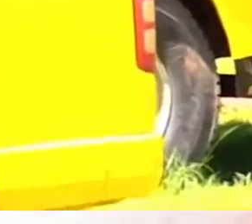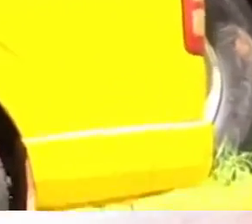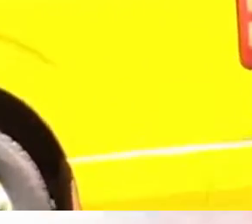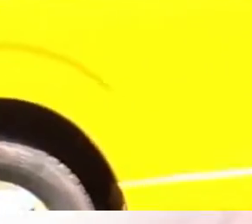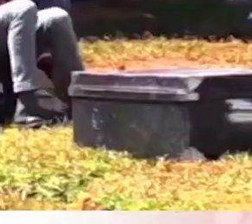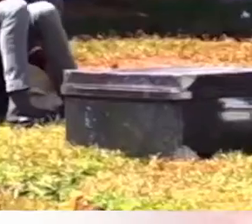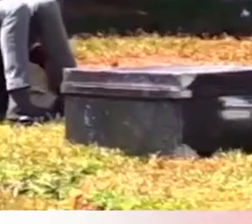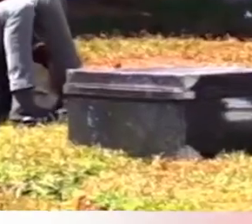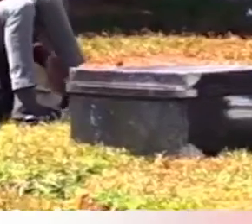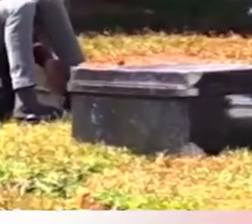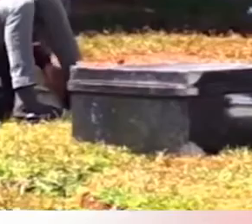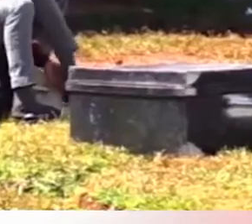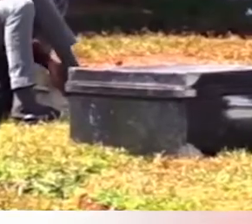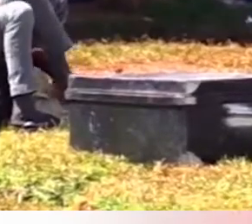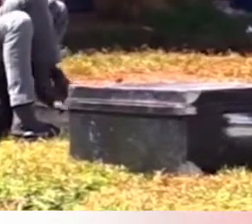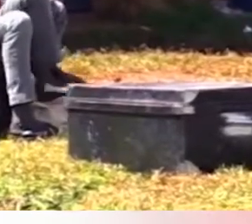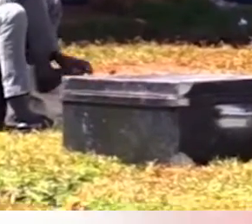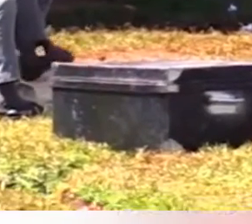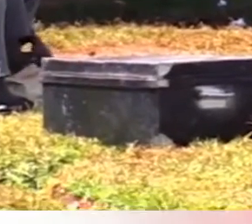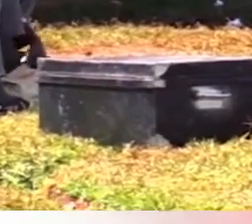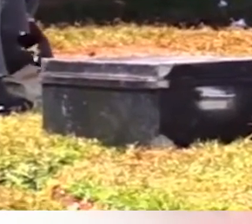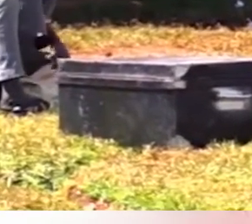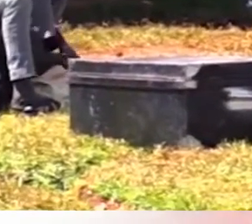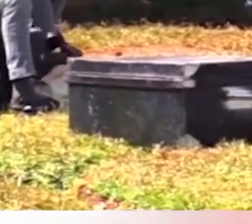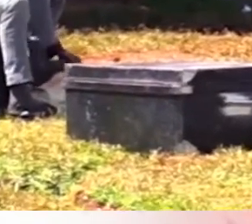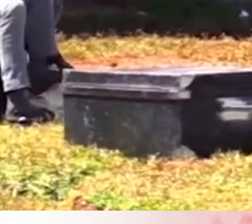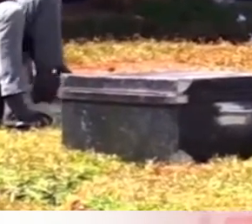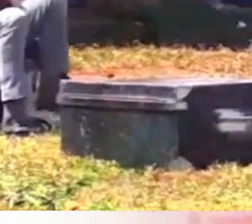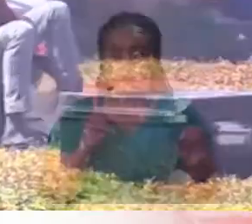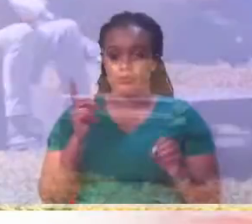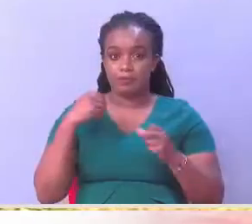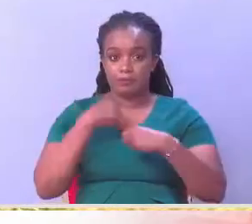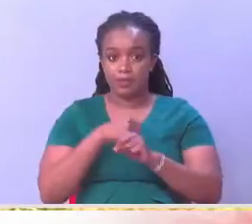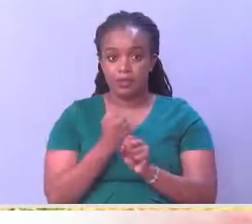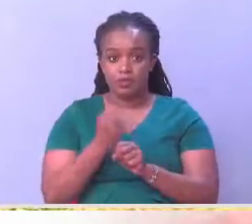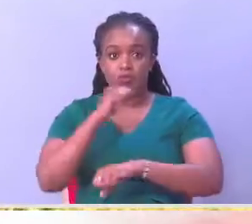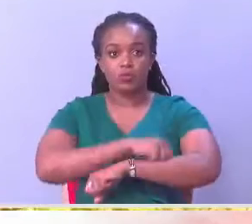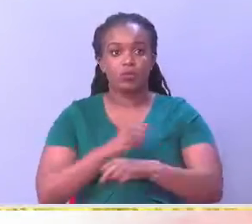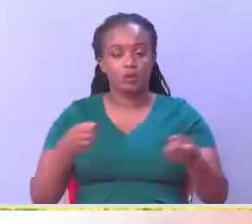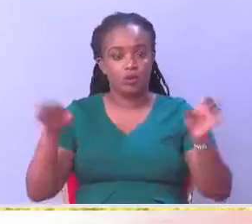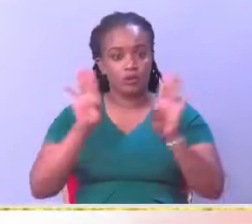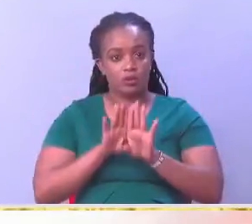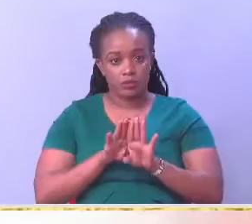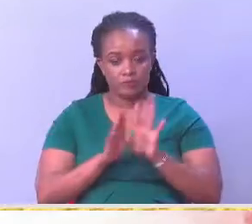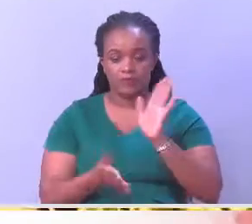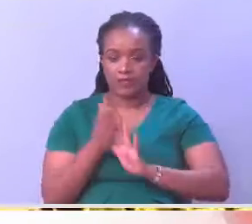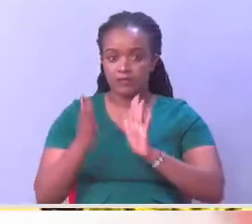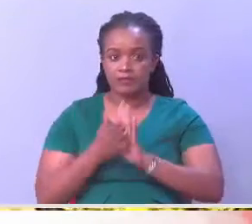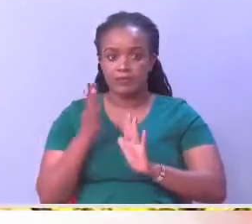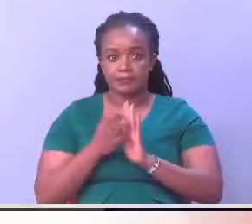allegedly denied time for entertainment. This forced the administration to close the school for an indefinite